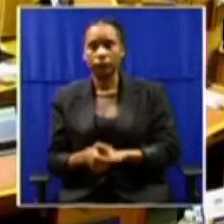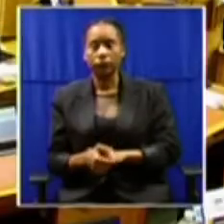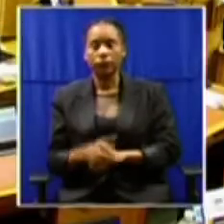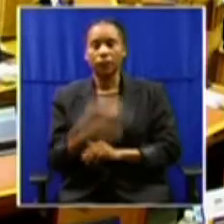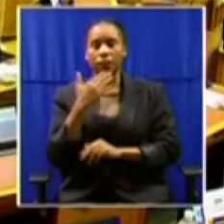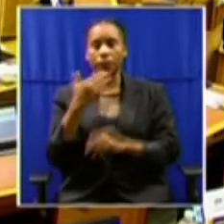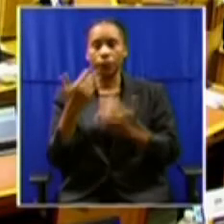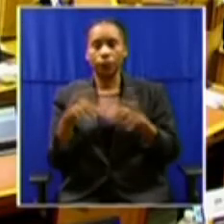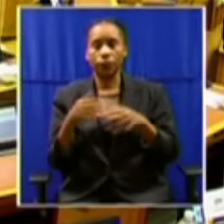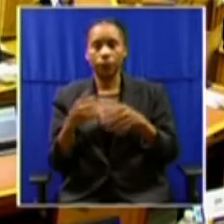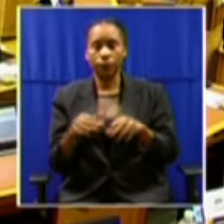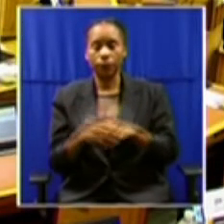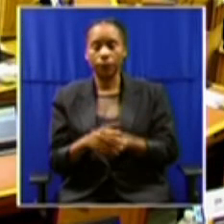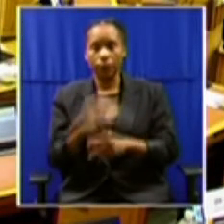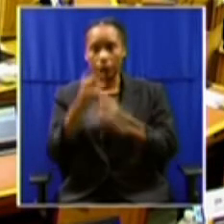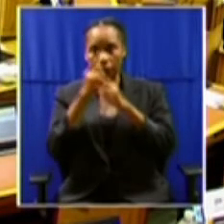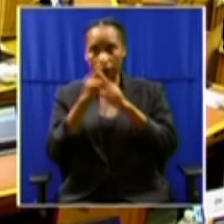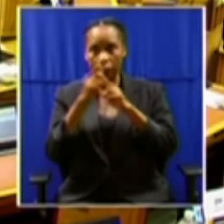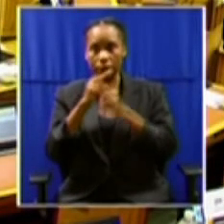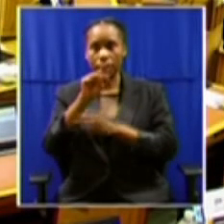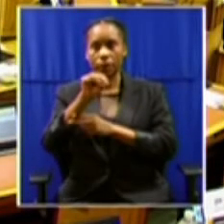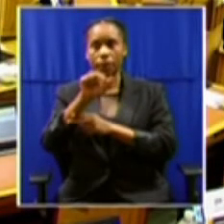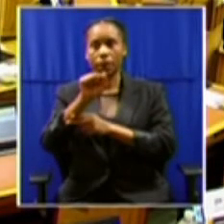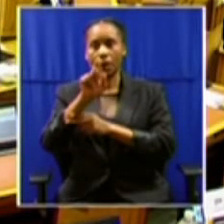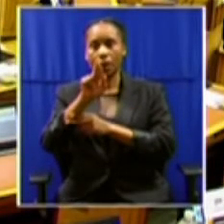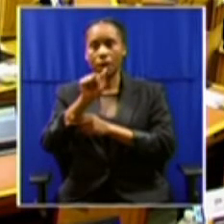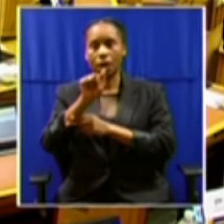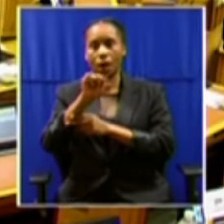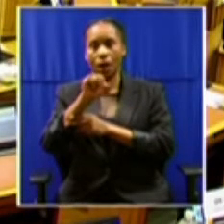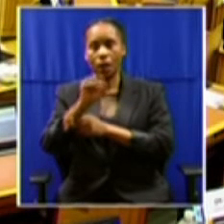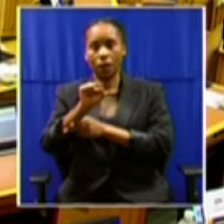very much. Honorable Mare.